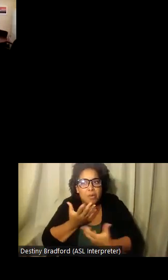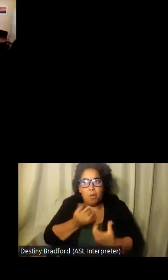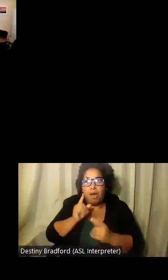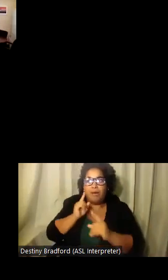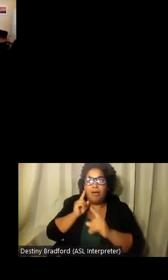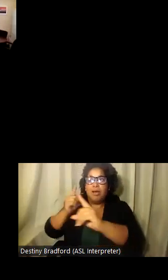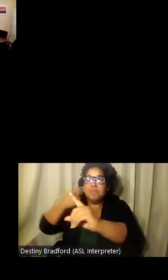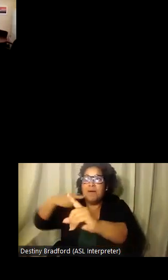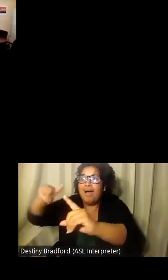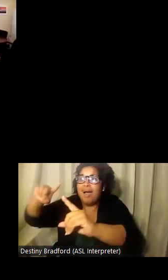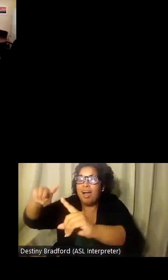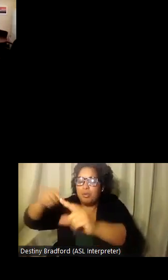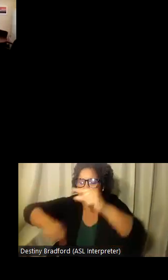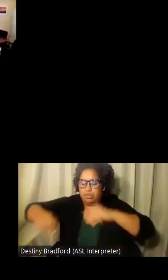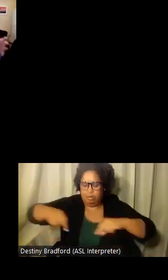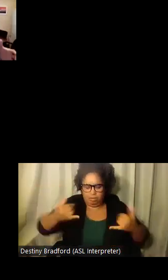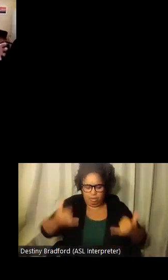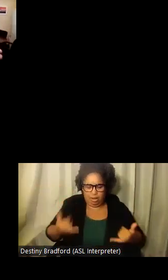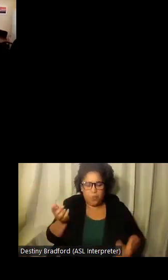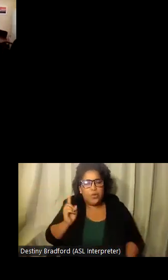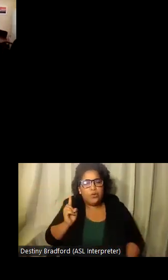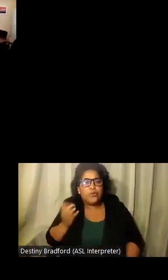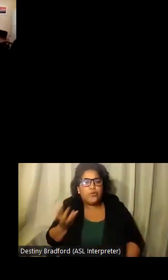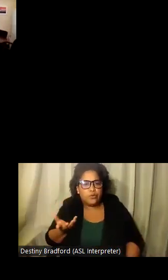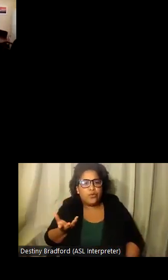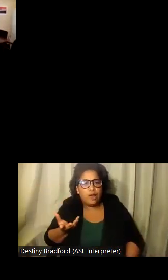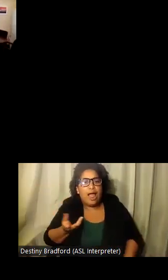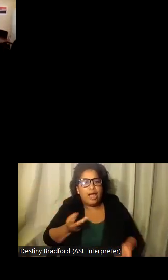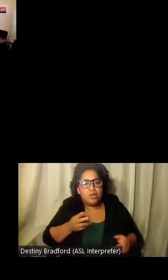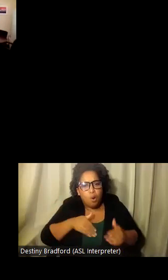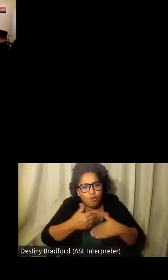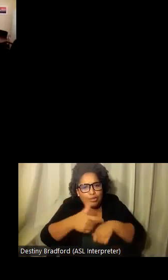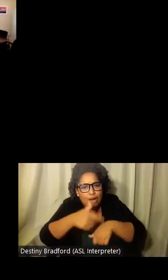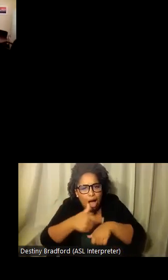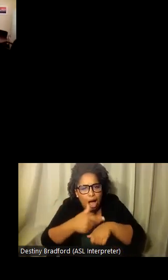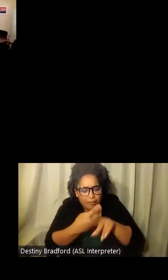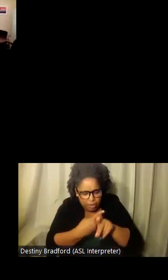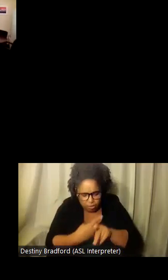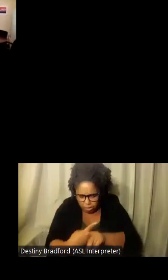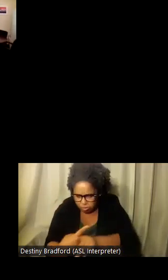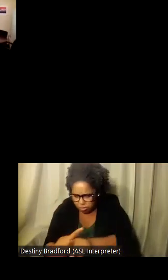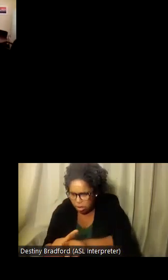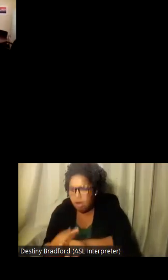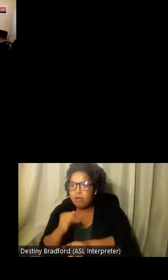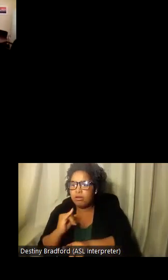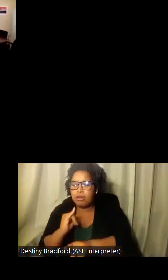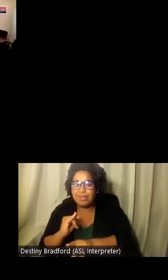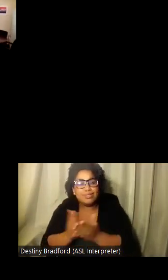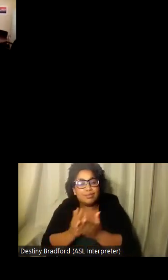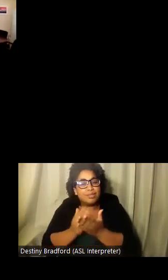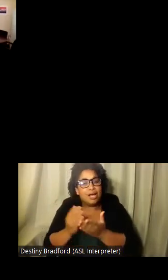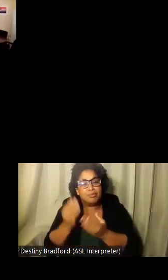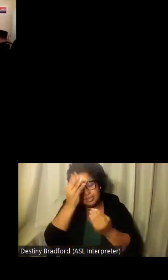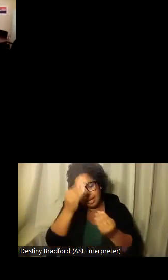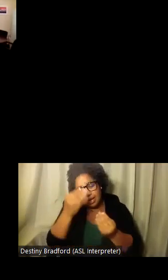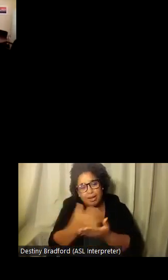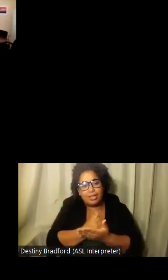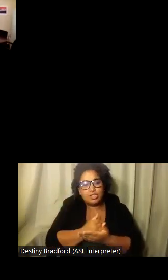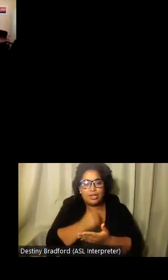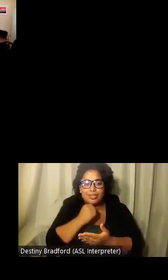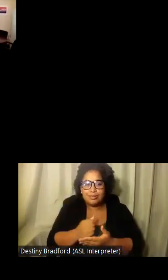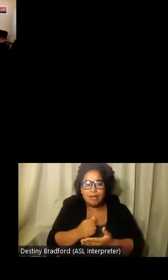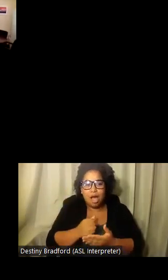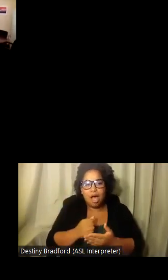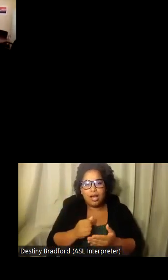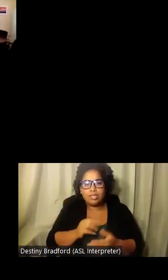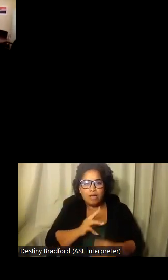need to understand where we are now and track that over a period of time. And sometimes data collection isn't as